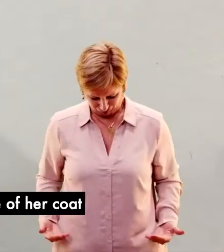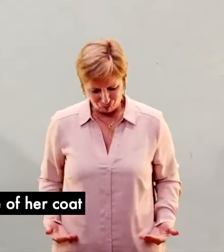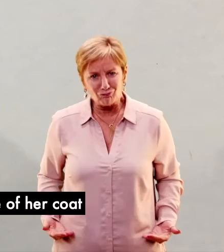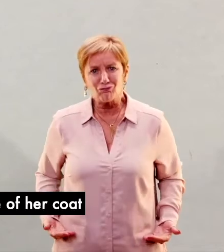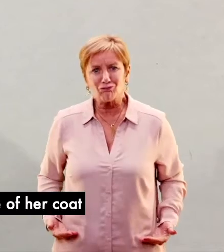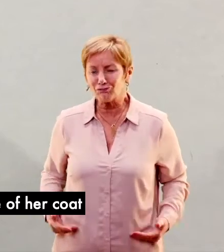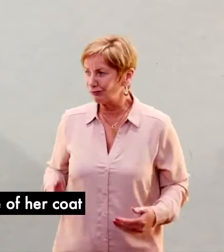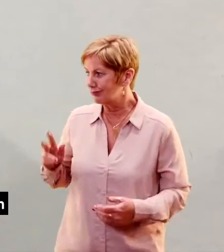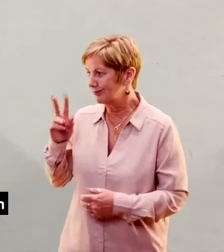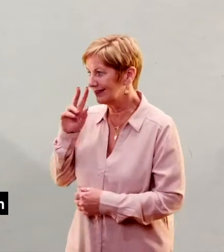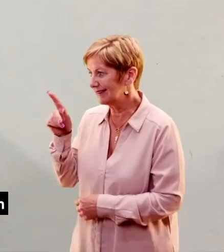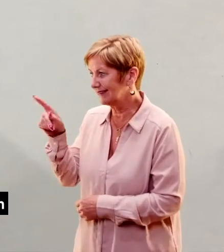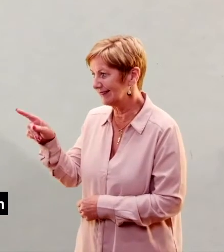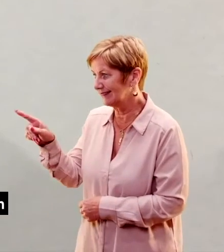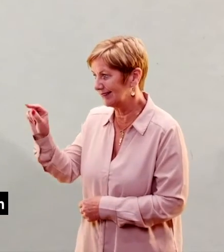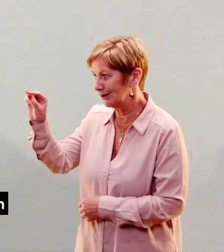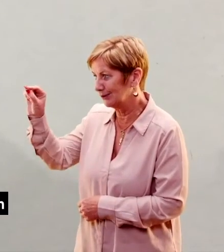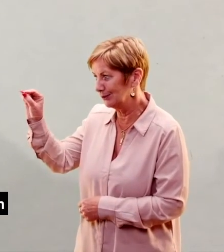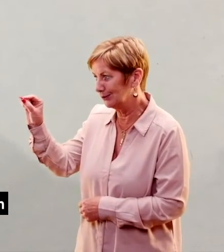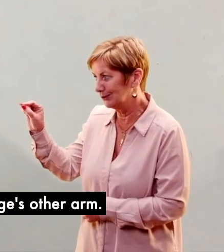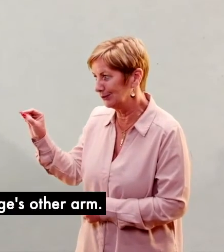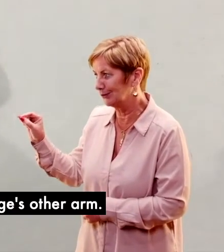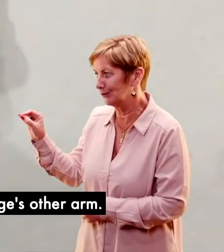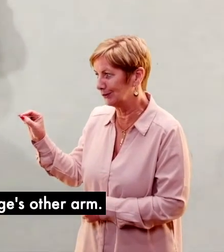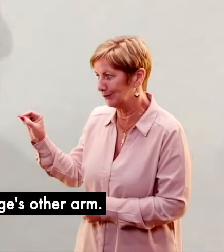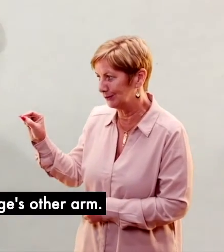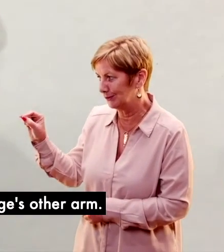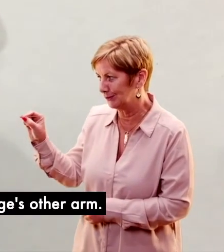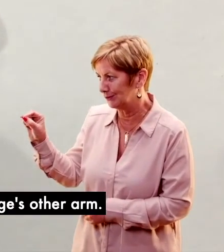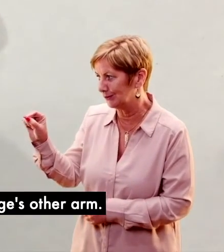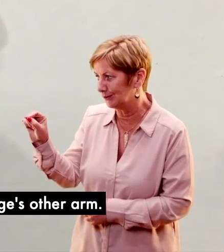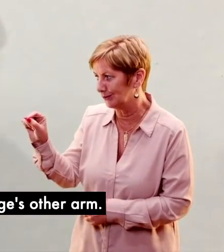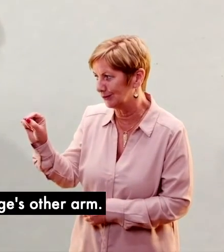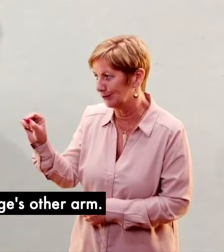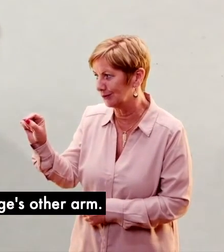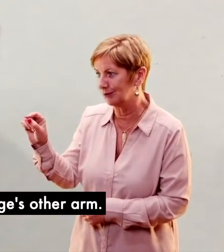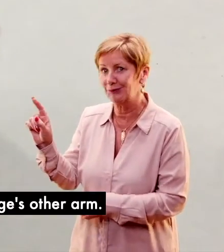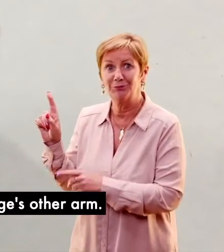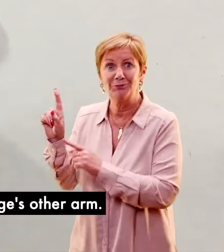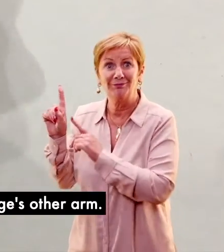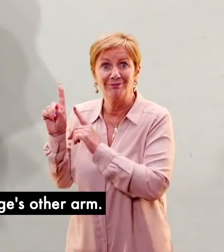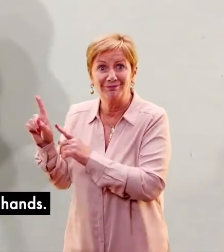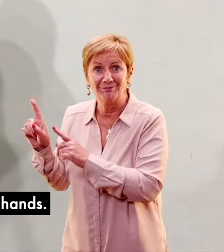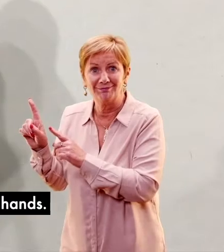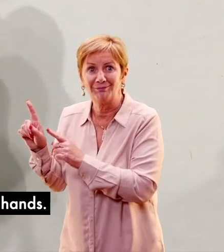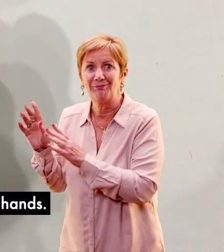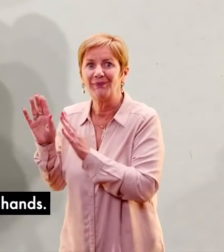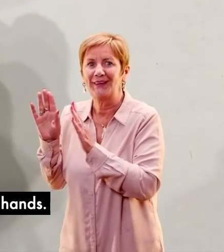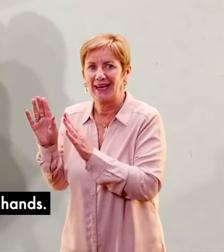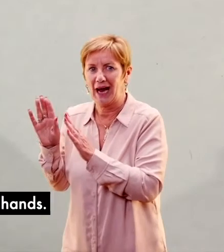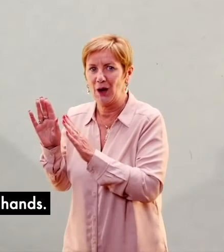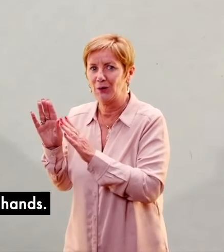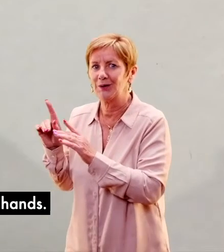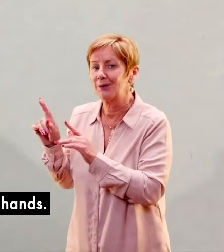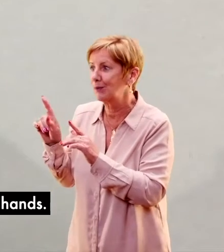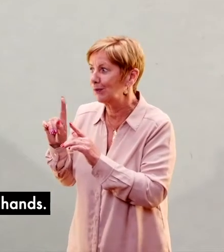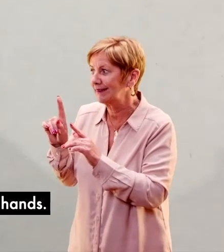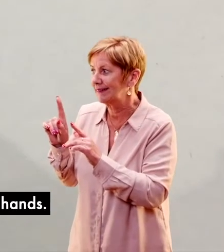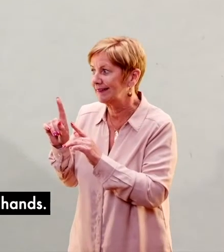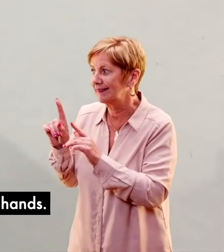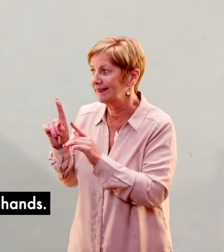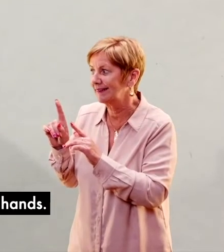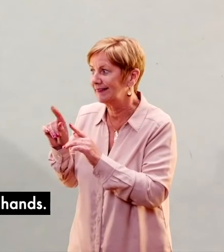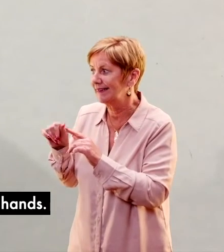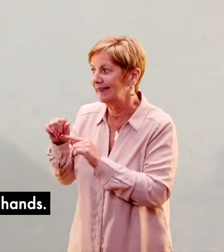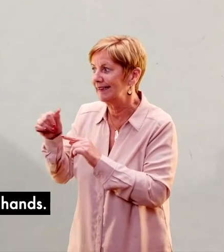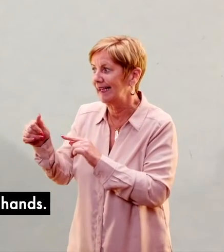of her coat, then I'm going to bring it in. Then go to the other side and draw Marge's other arm. Okay,